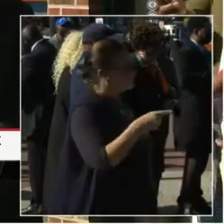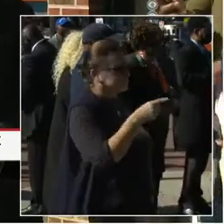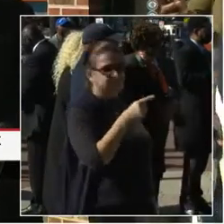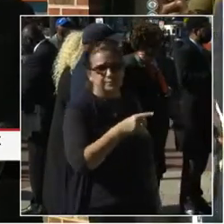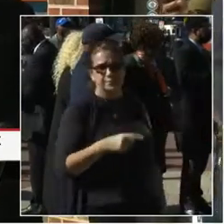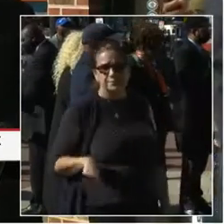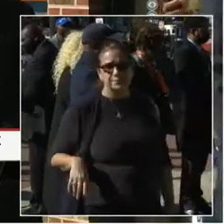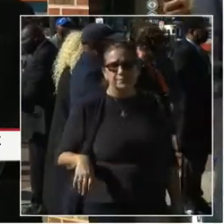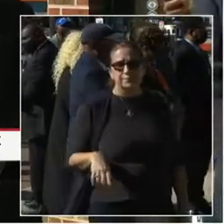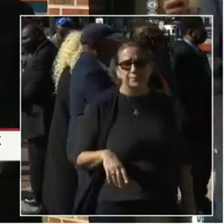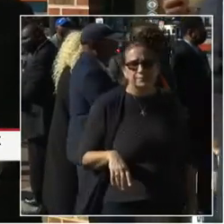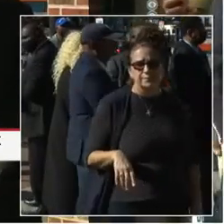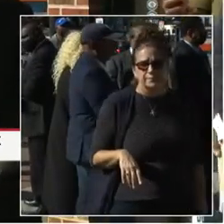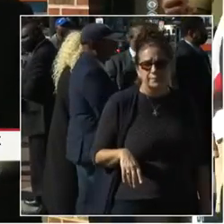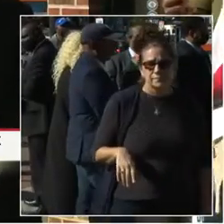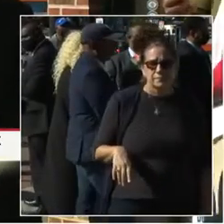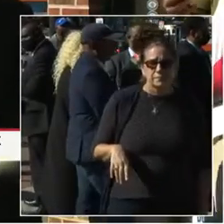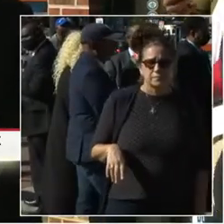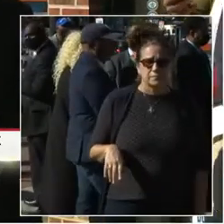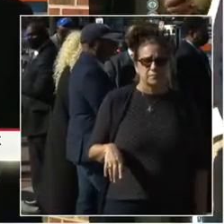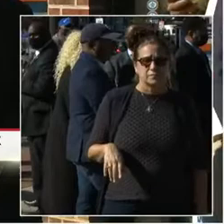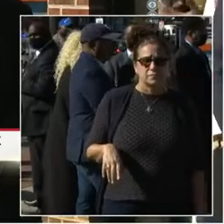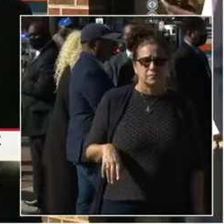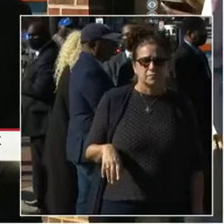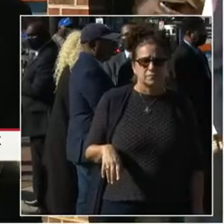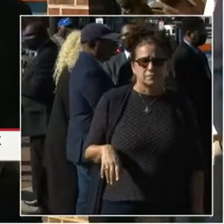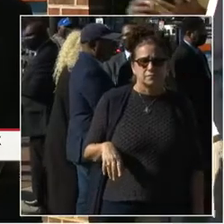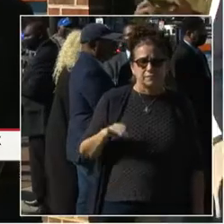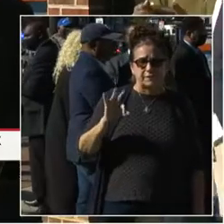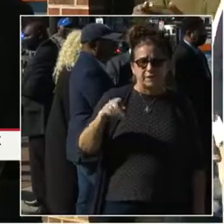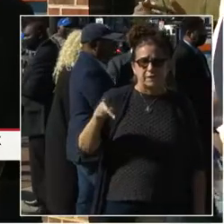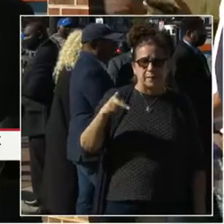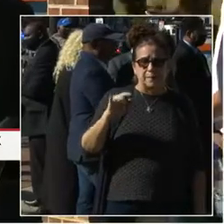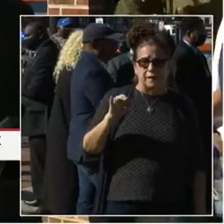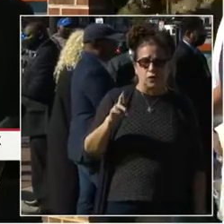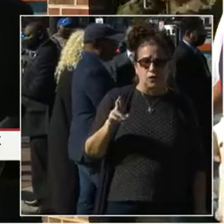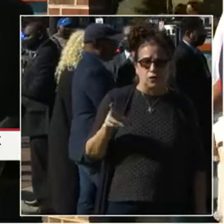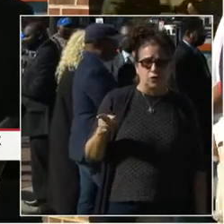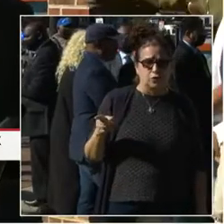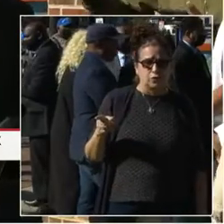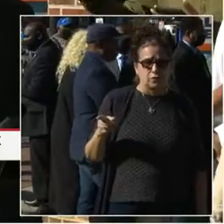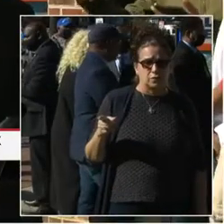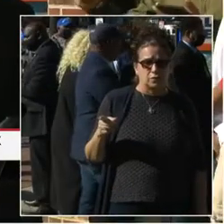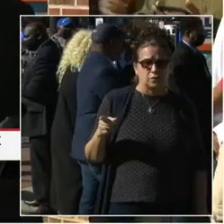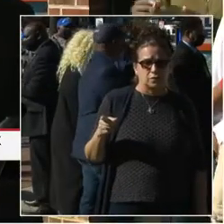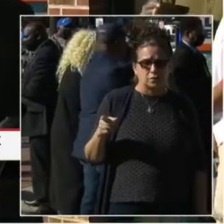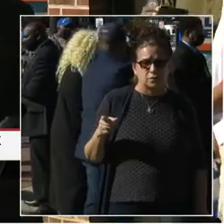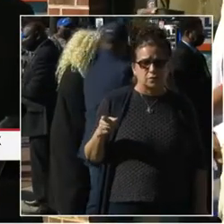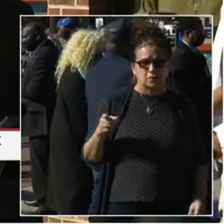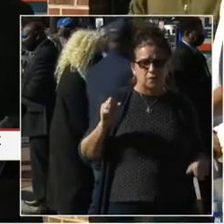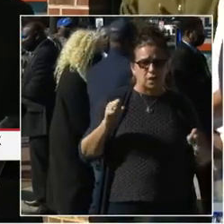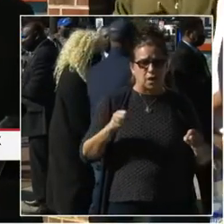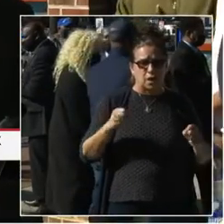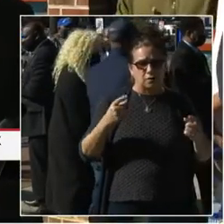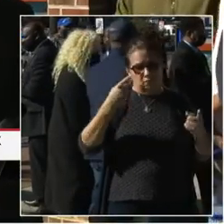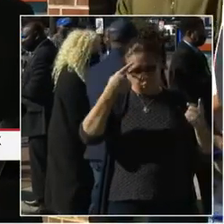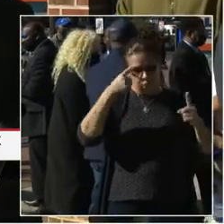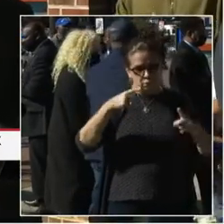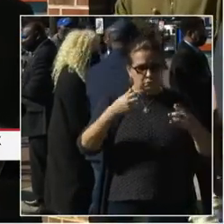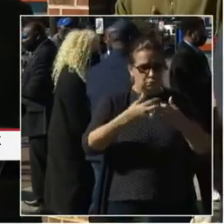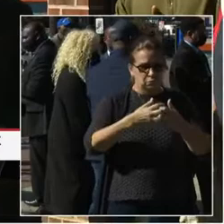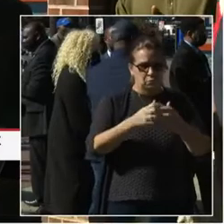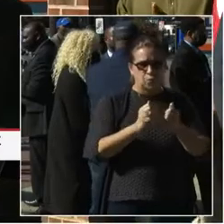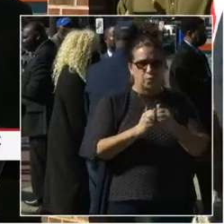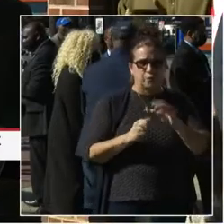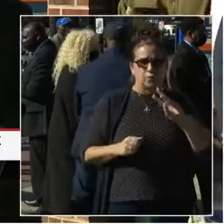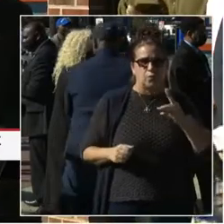pier can accommodate, and there's some question about investing and making sure that the pier can accommodate more. But I do think